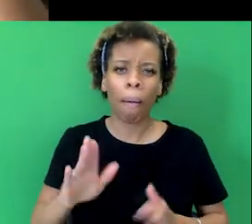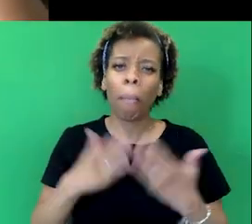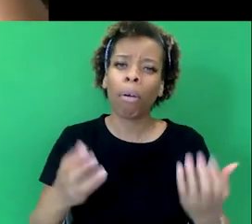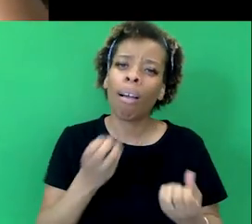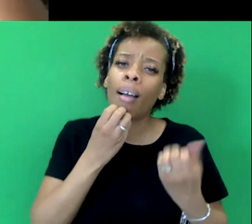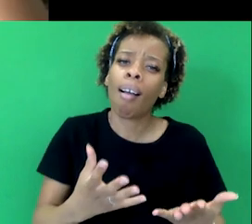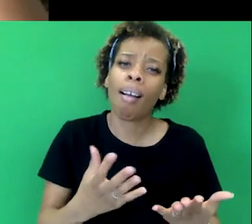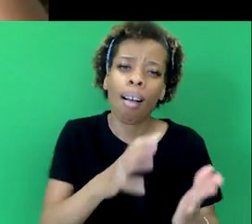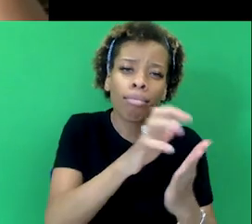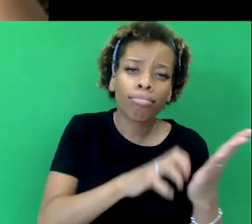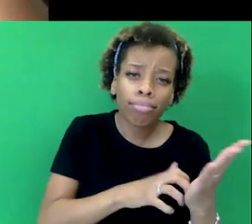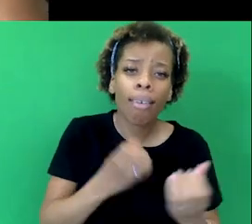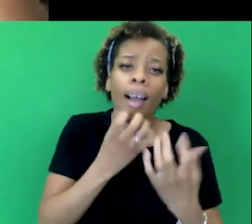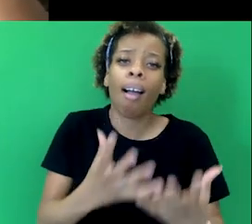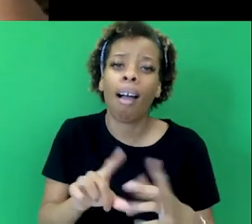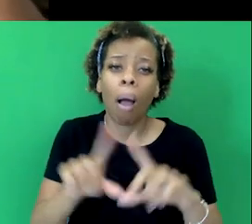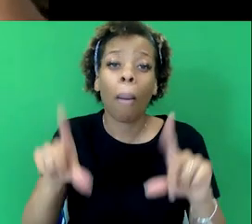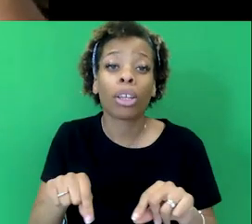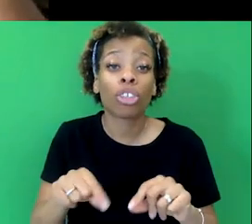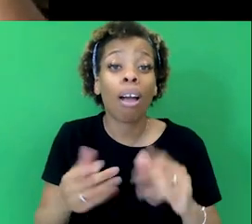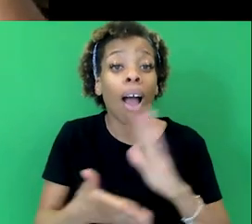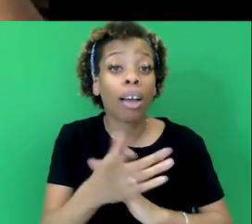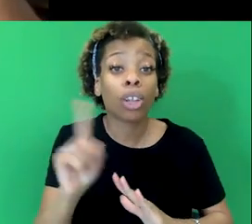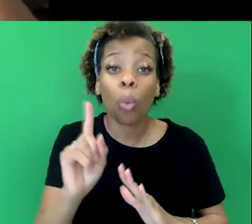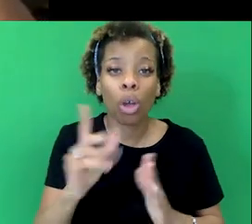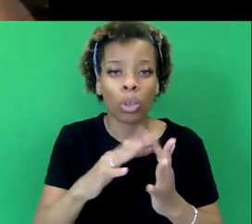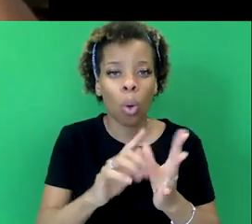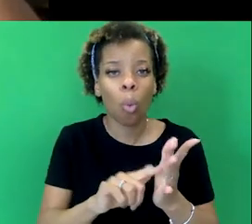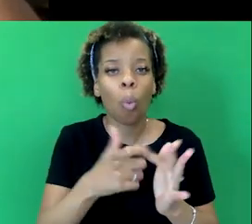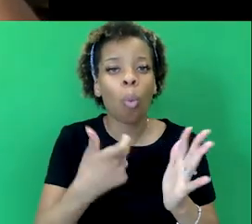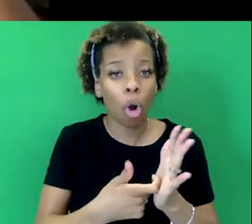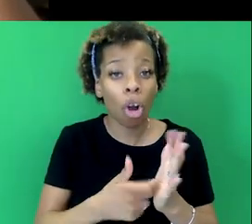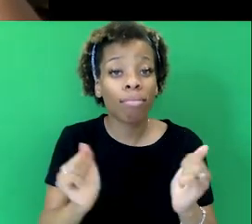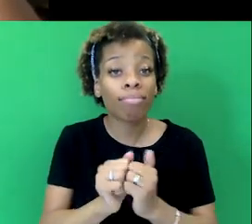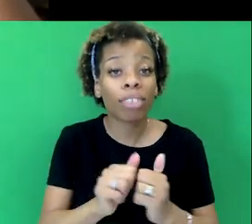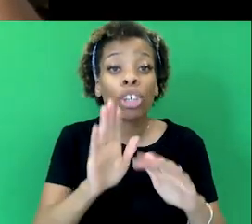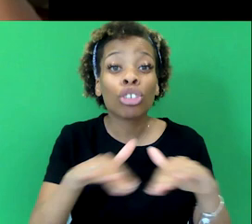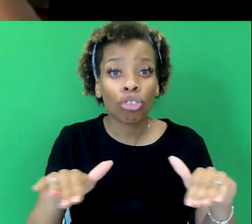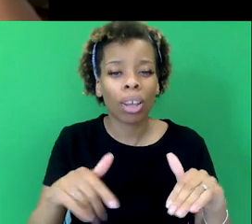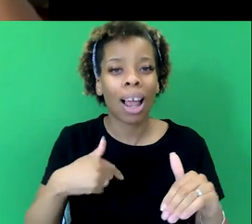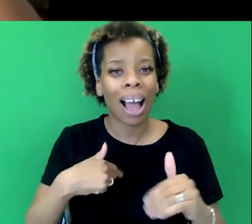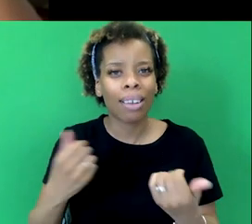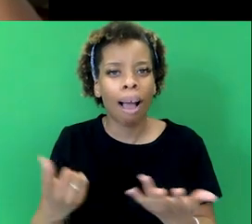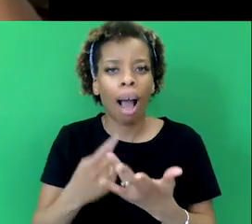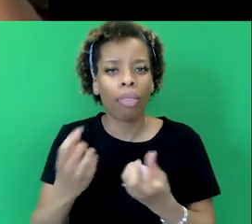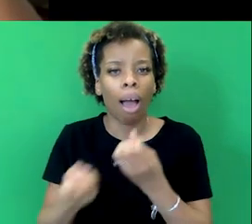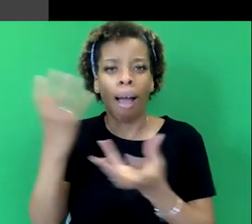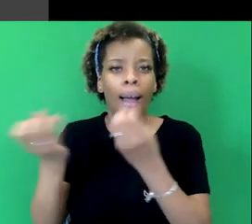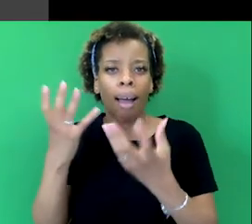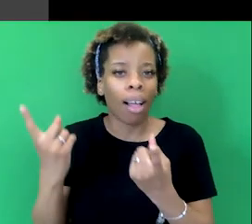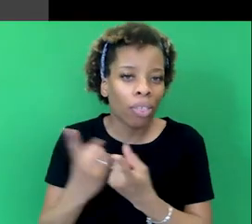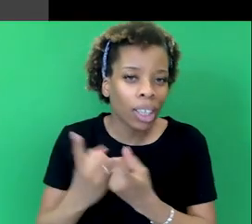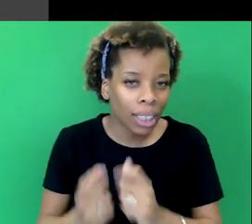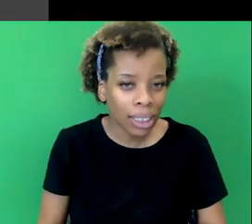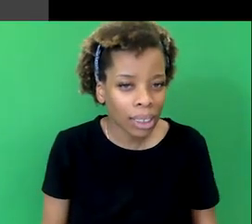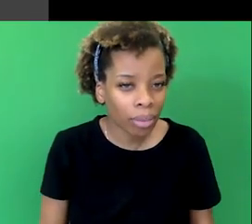pictures for Walker, for children. And I am doing a lot of other things.